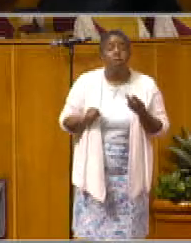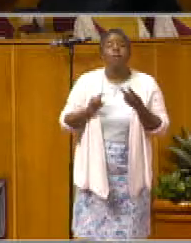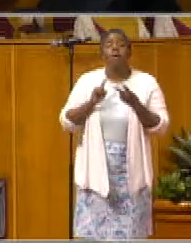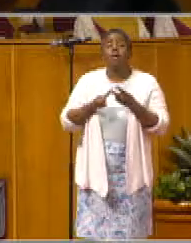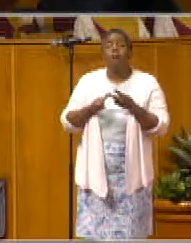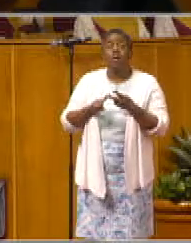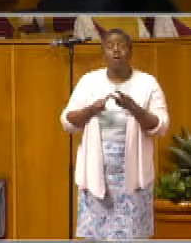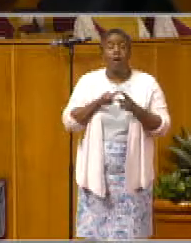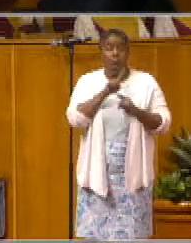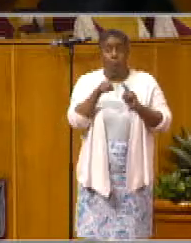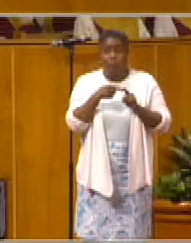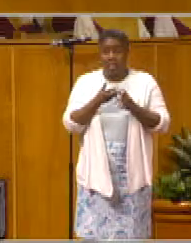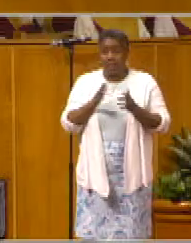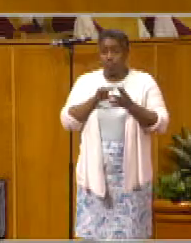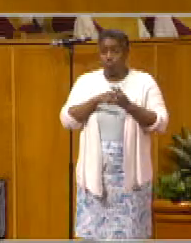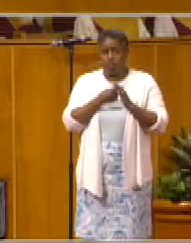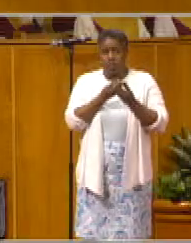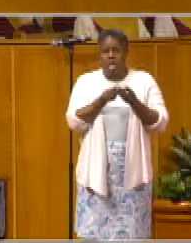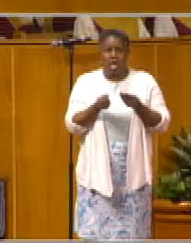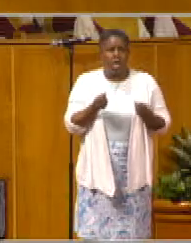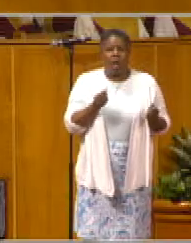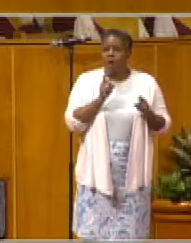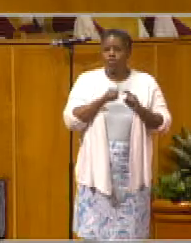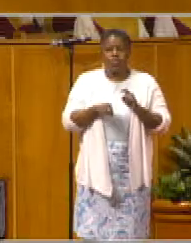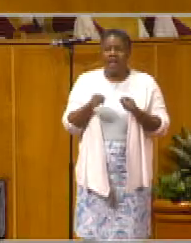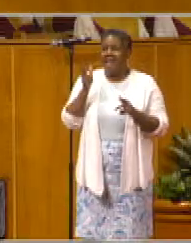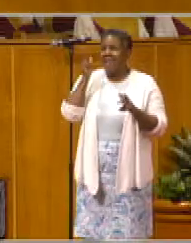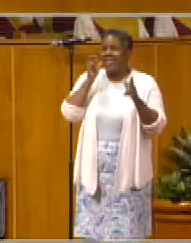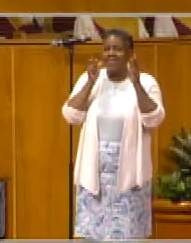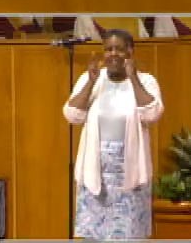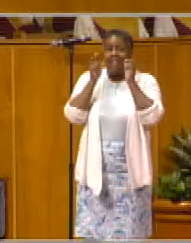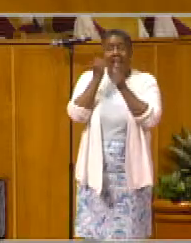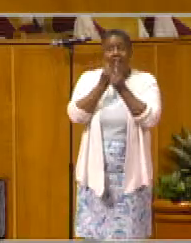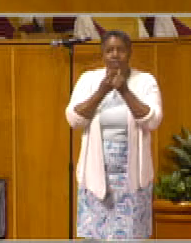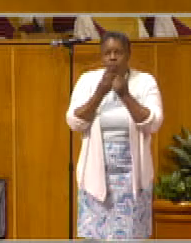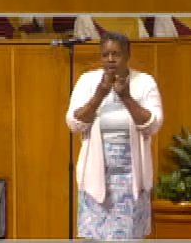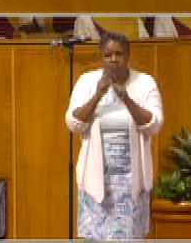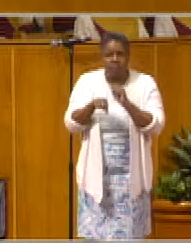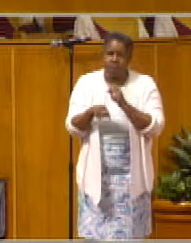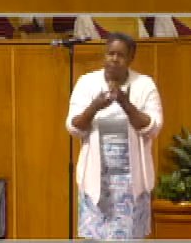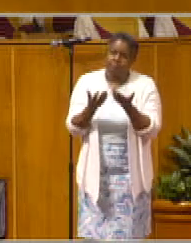Mary, when things are falling apart, you can't listen to everybody.